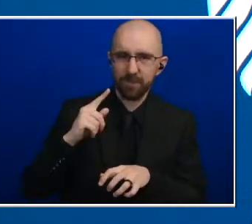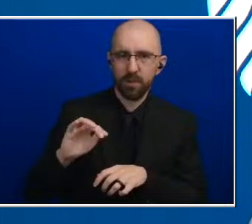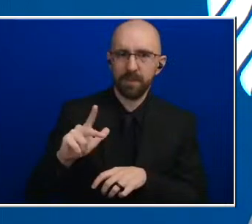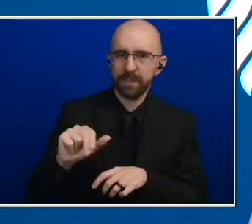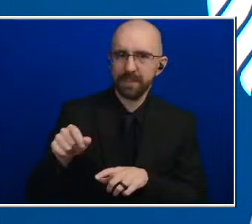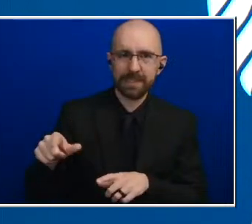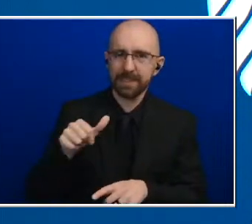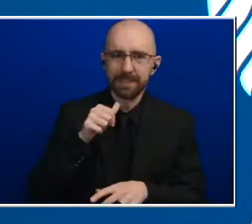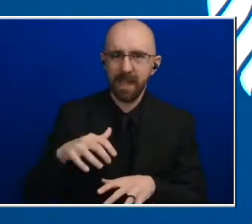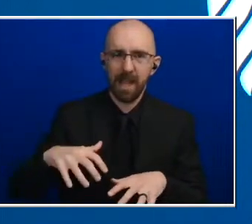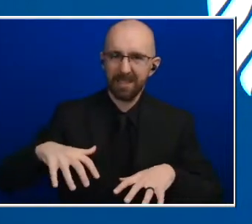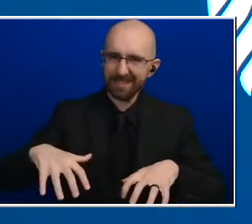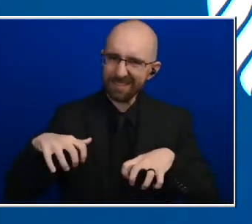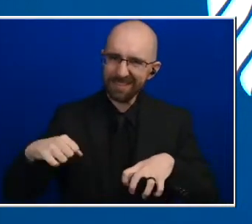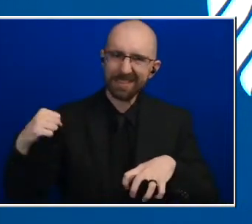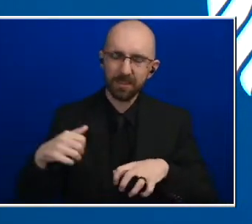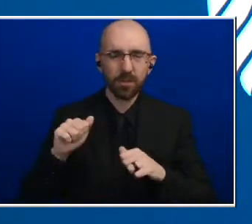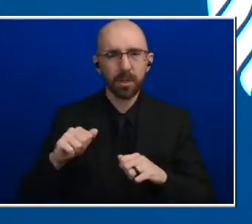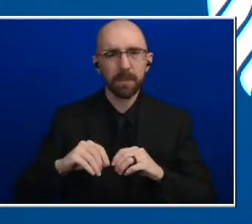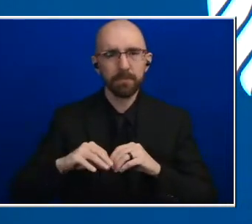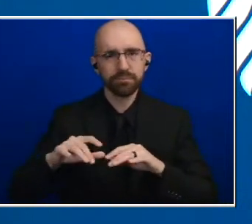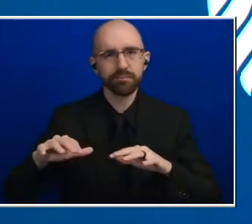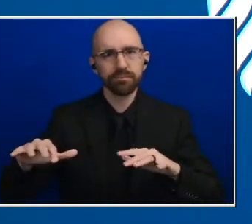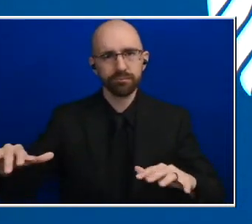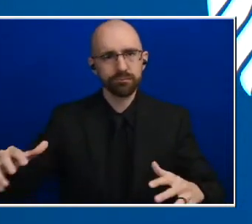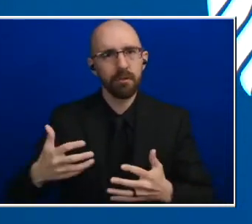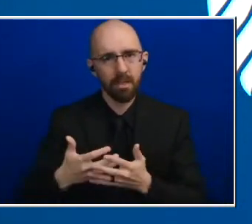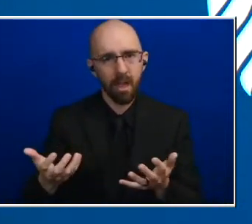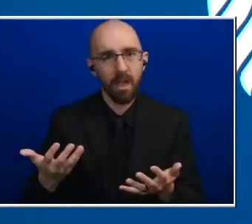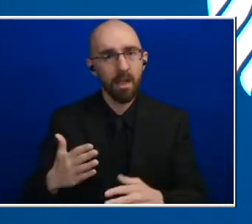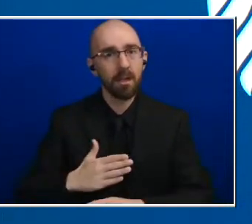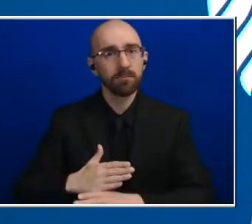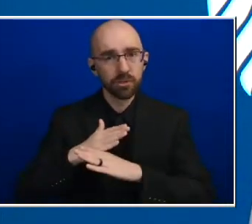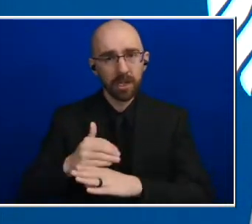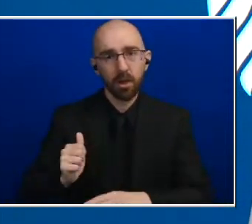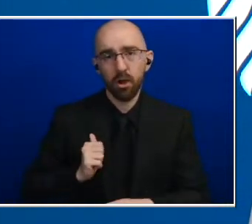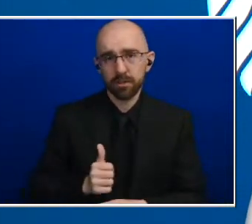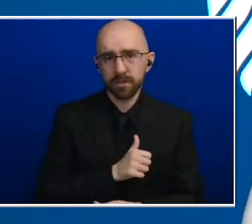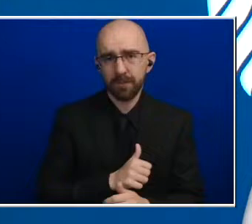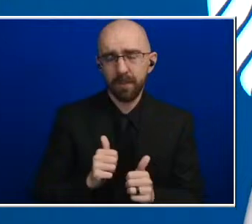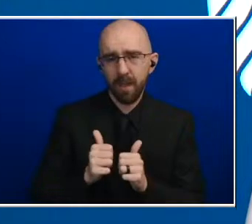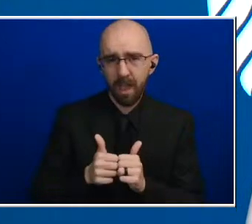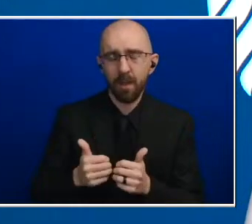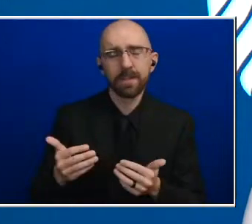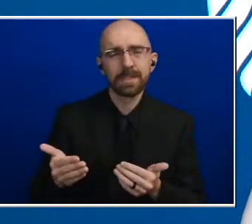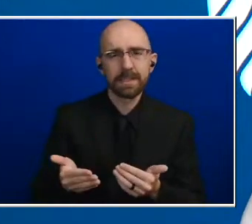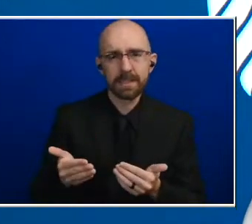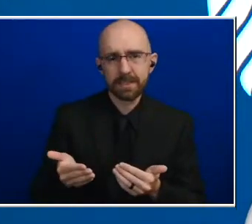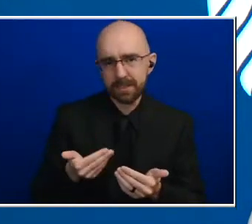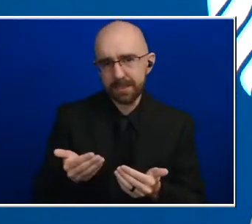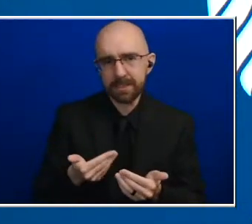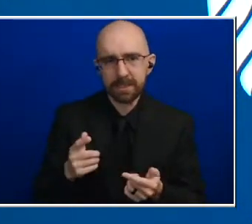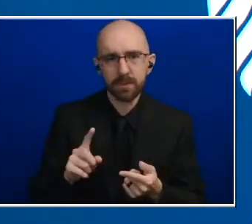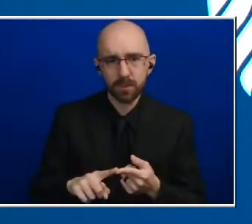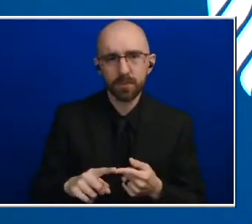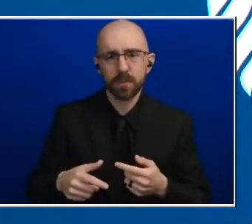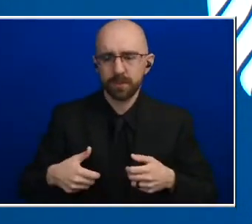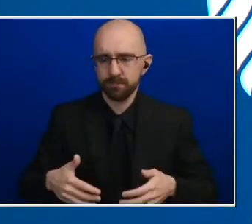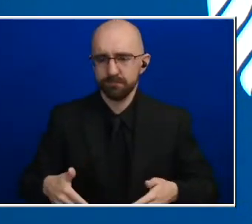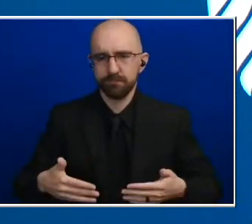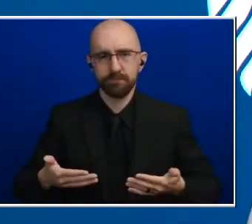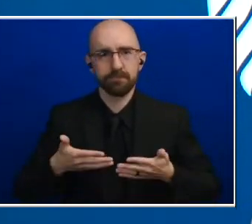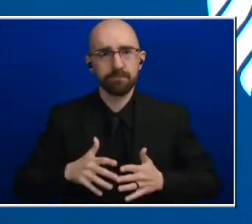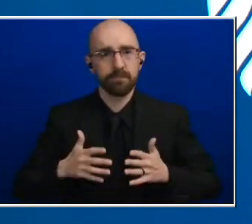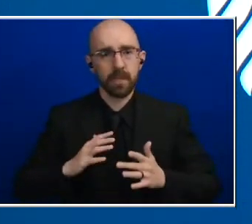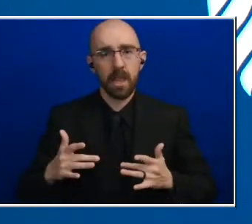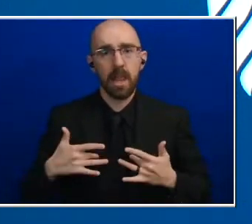be abundant this year as well. But what can we do to protect ourselves? It is very easy. Wearing light clothes so that you can see